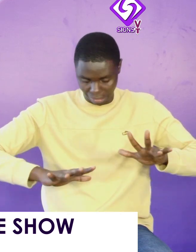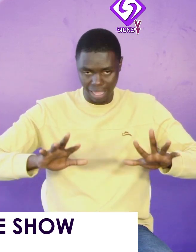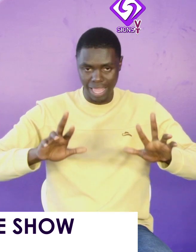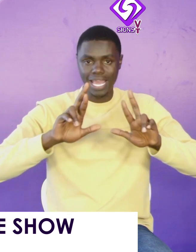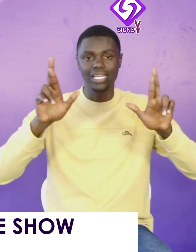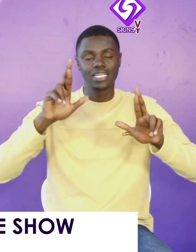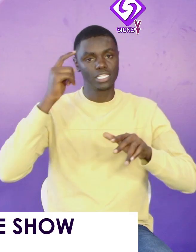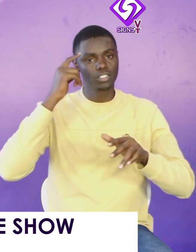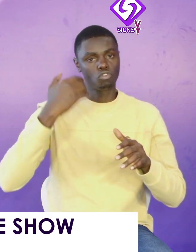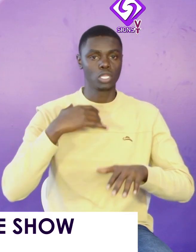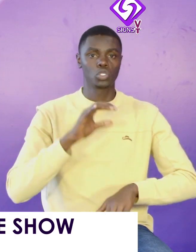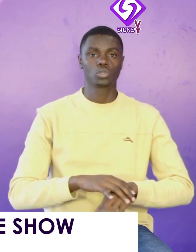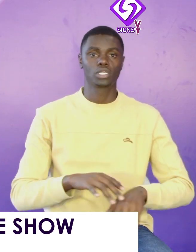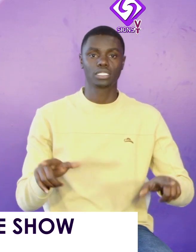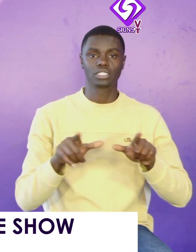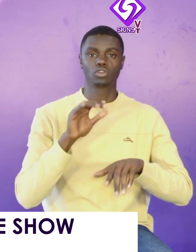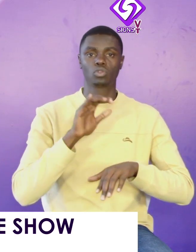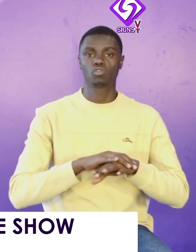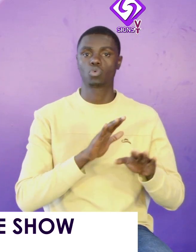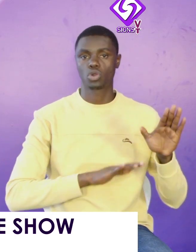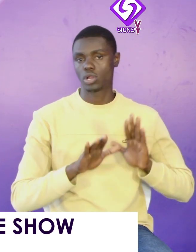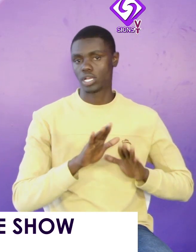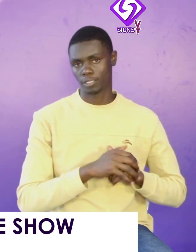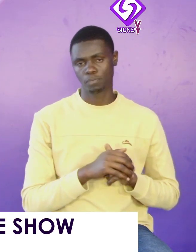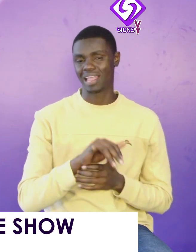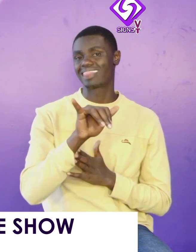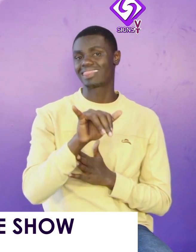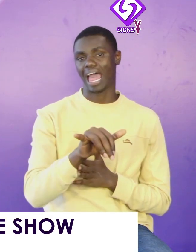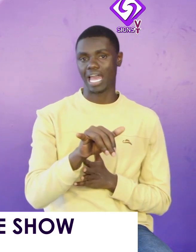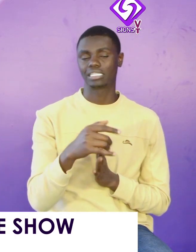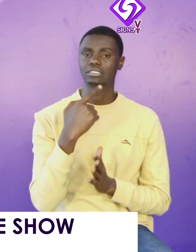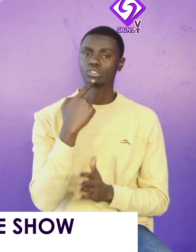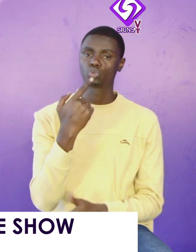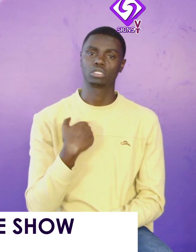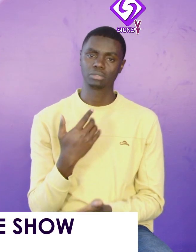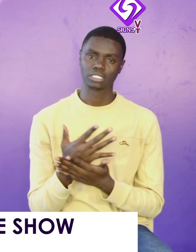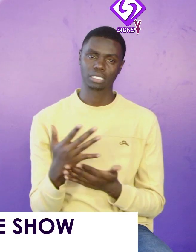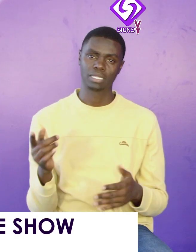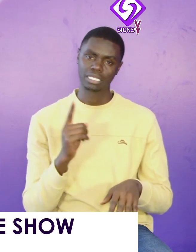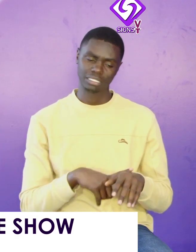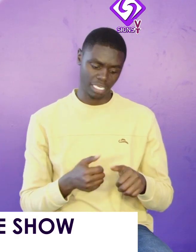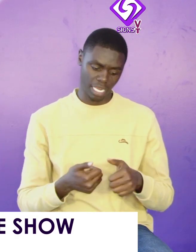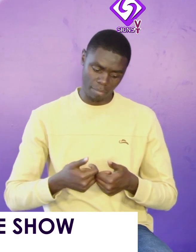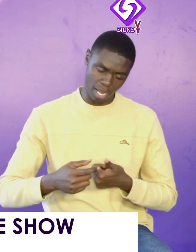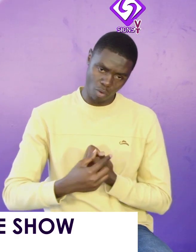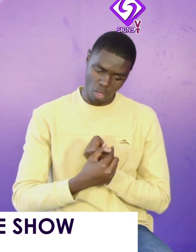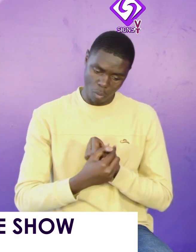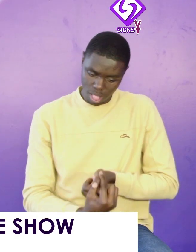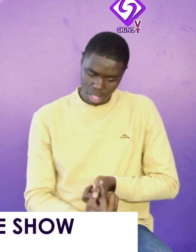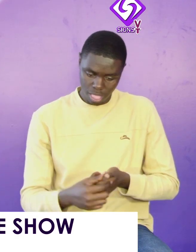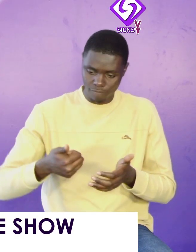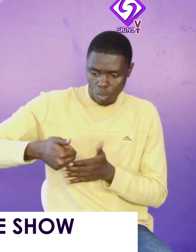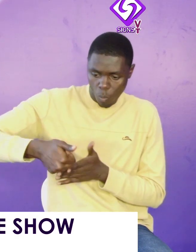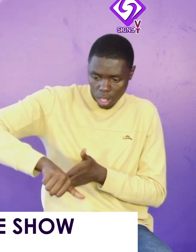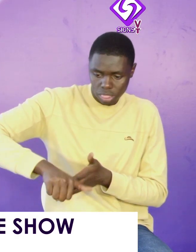me getting a certificate of good conduct. And that told me something as they were rubbing those things on my hands and taking